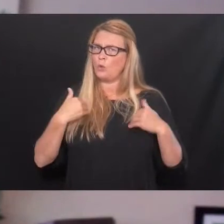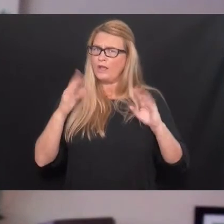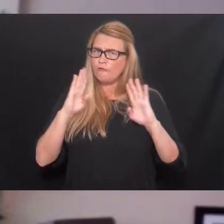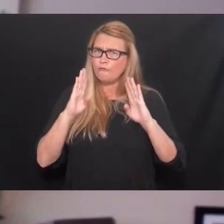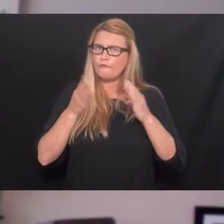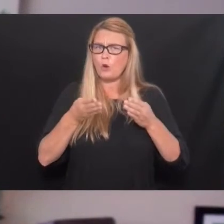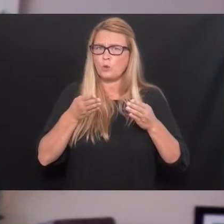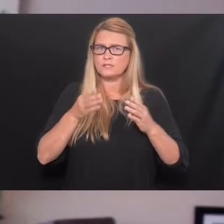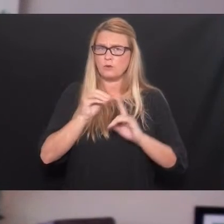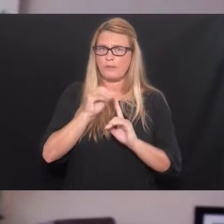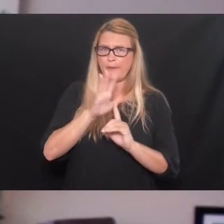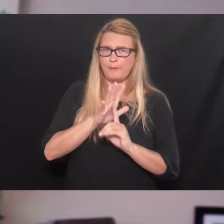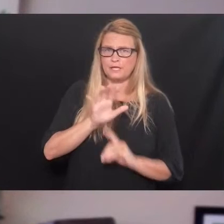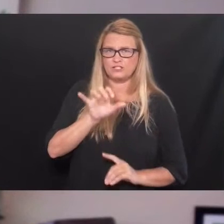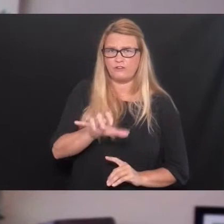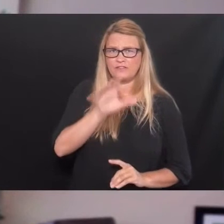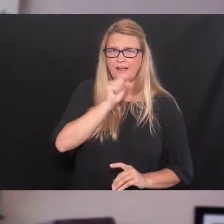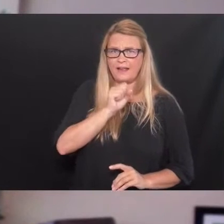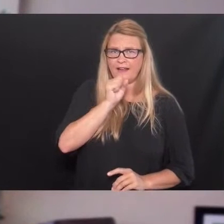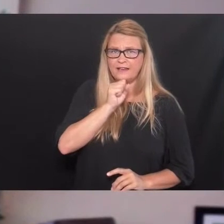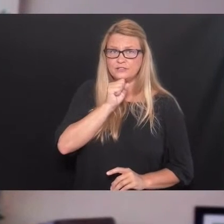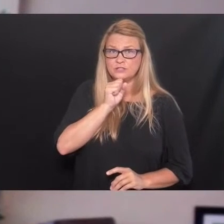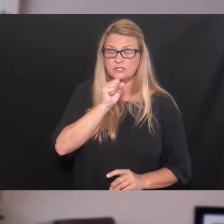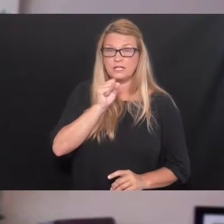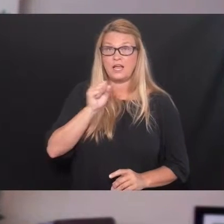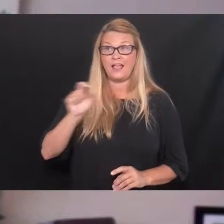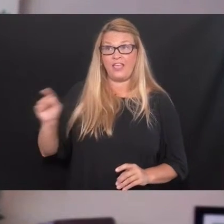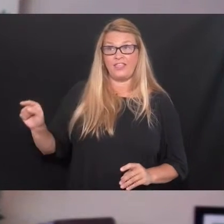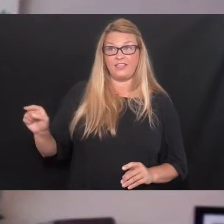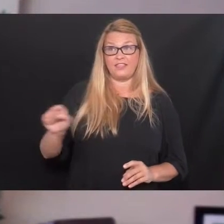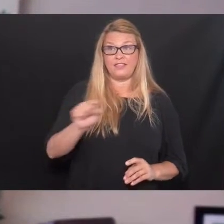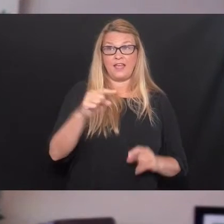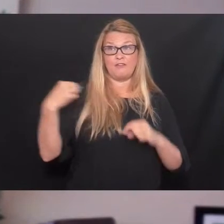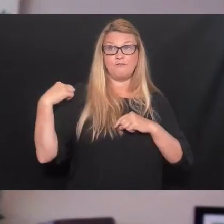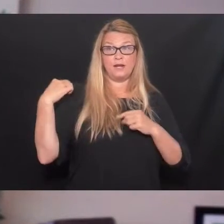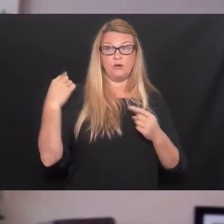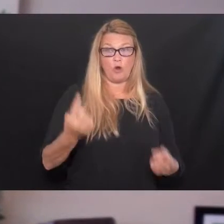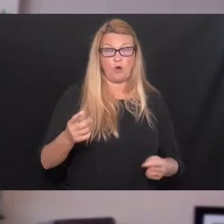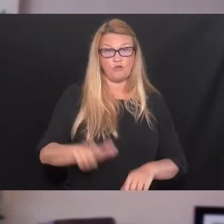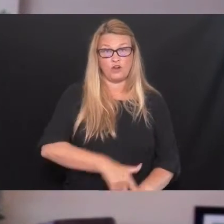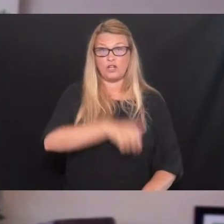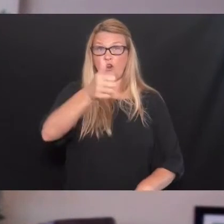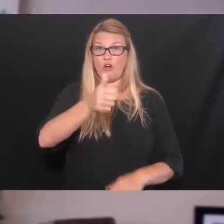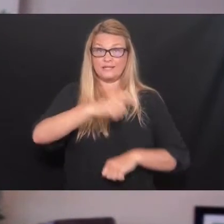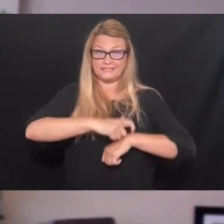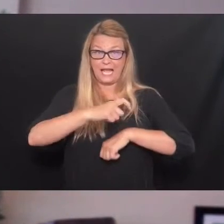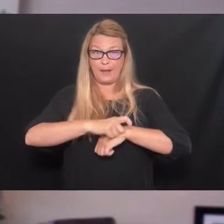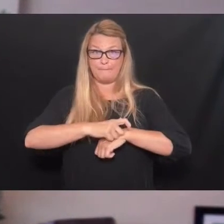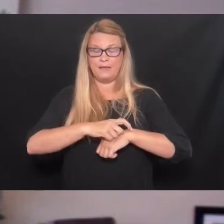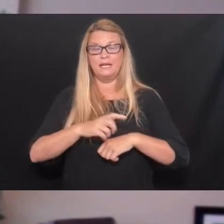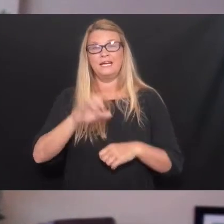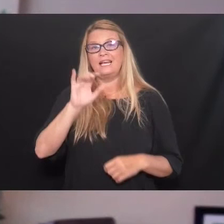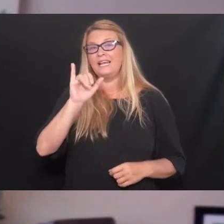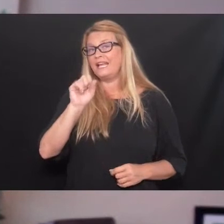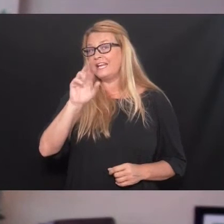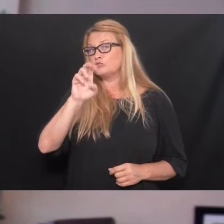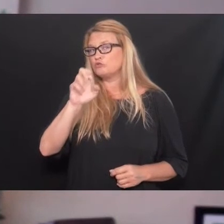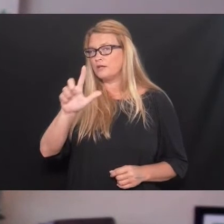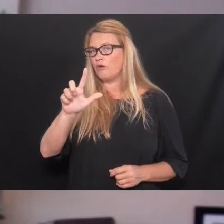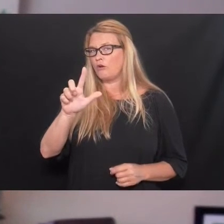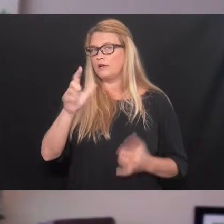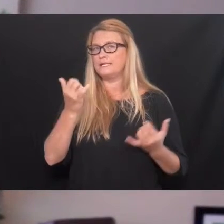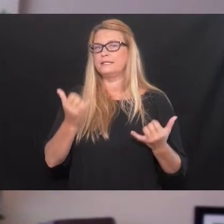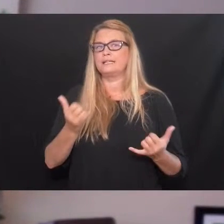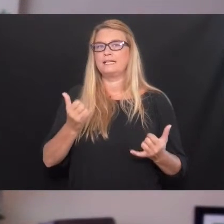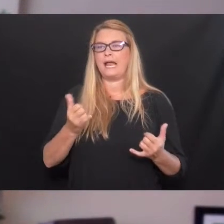which means that they have had the longest time since they've gotten their second vaccine. And what Israel found as they were looking at their